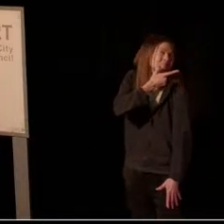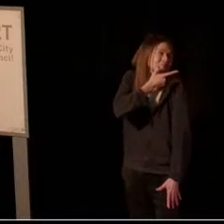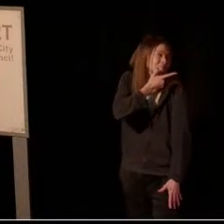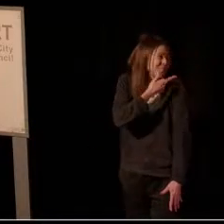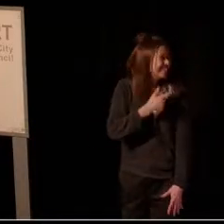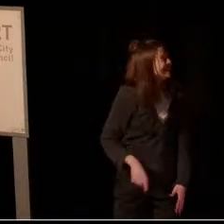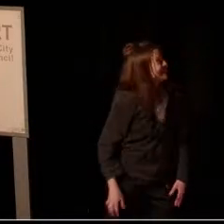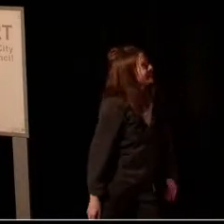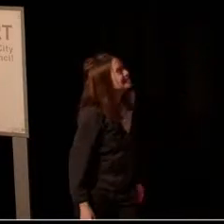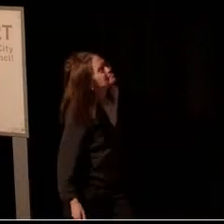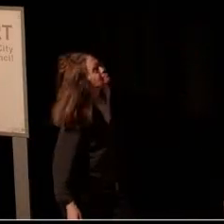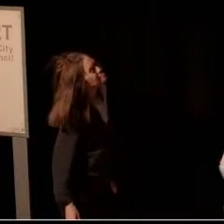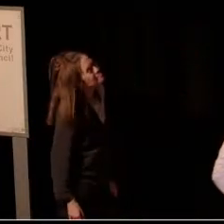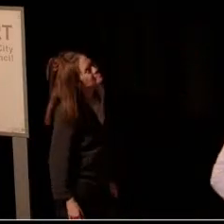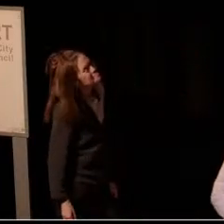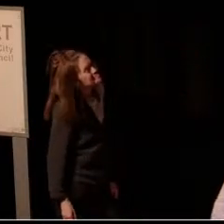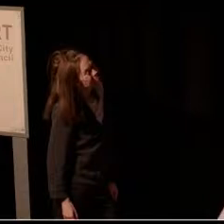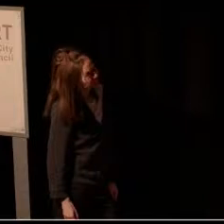ya.